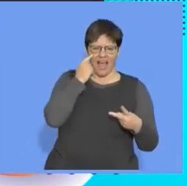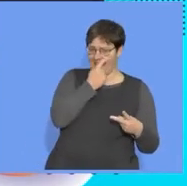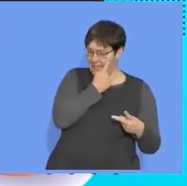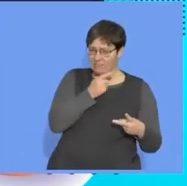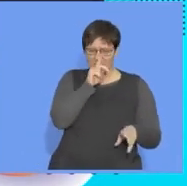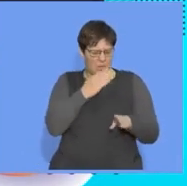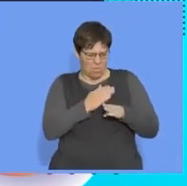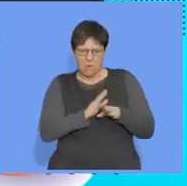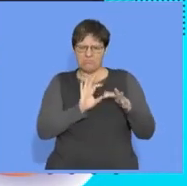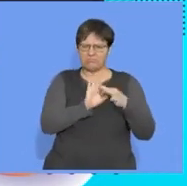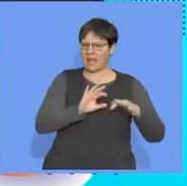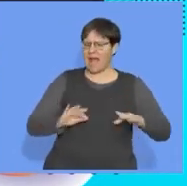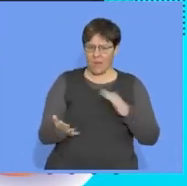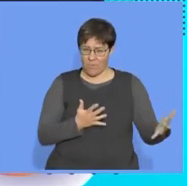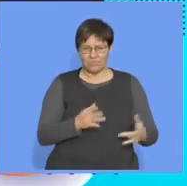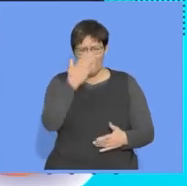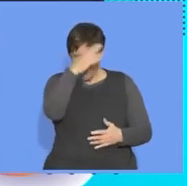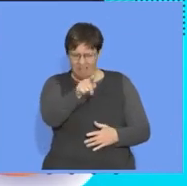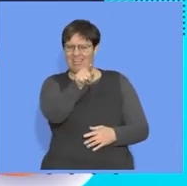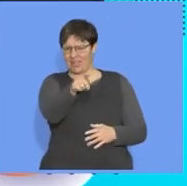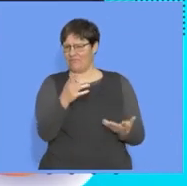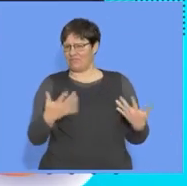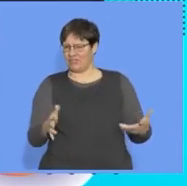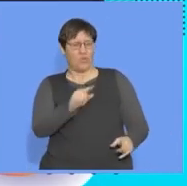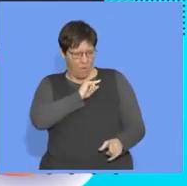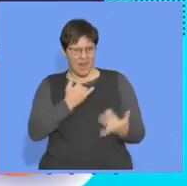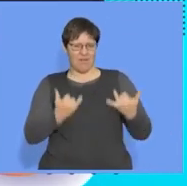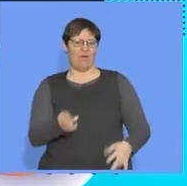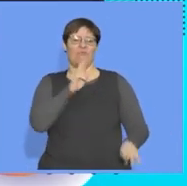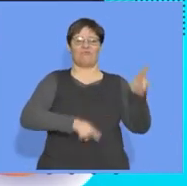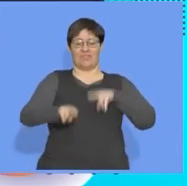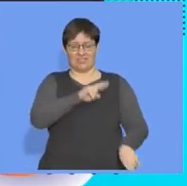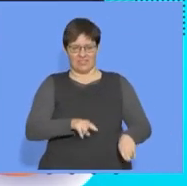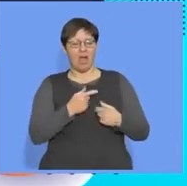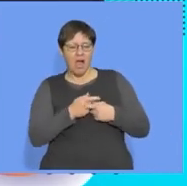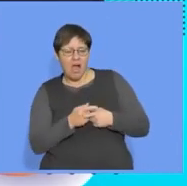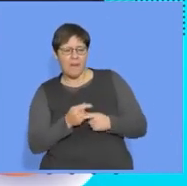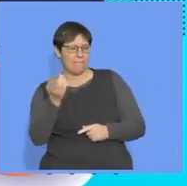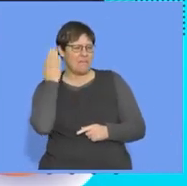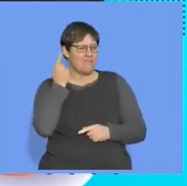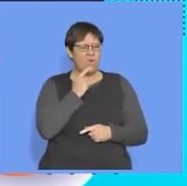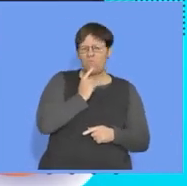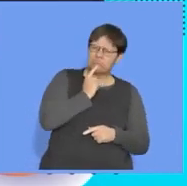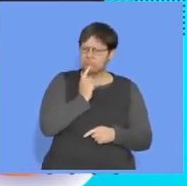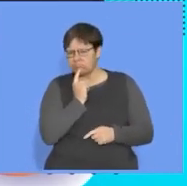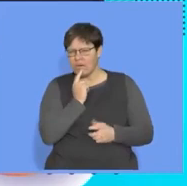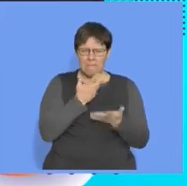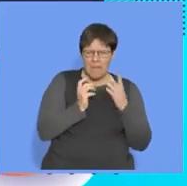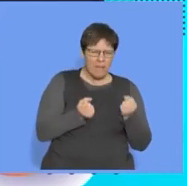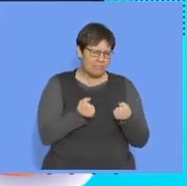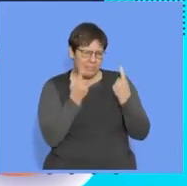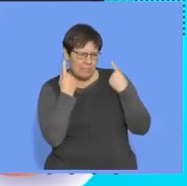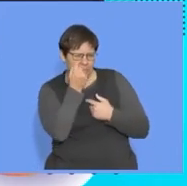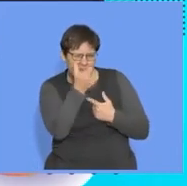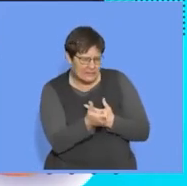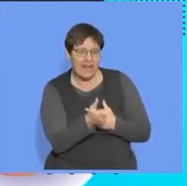function. But this is a revision, I know you know. It's just to clean up where you've got the misconception and you did